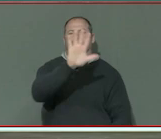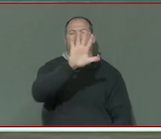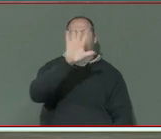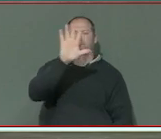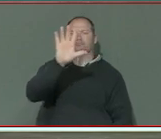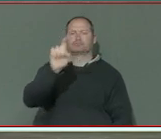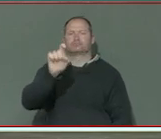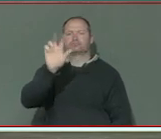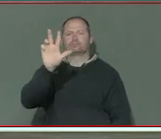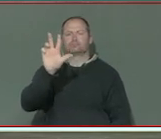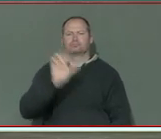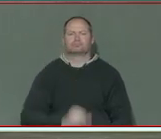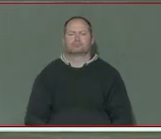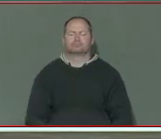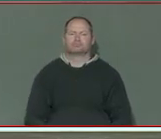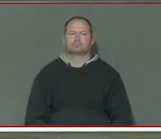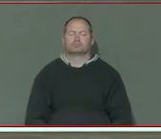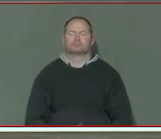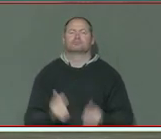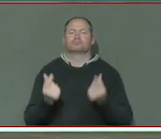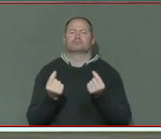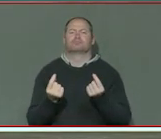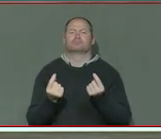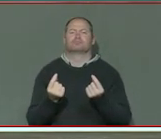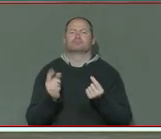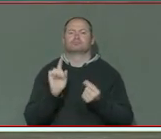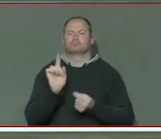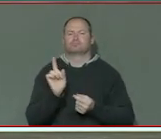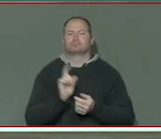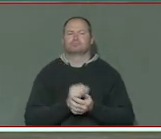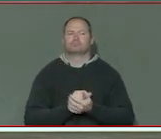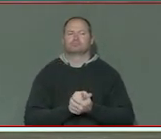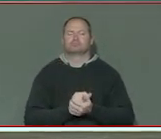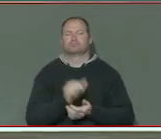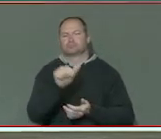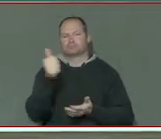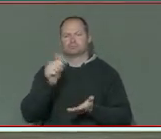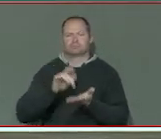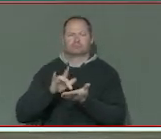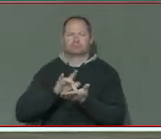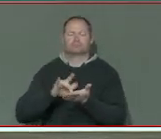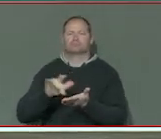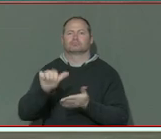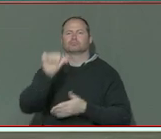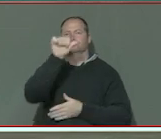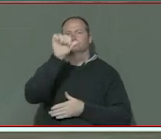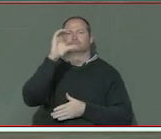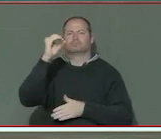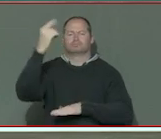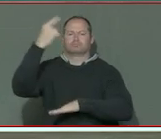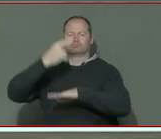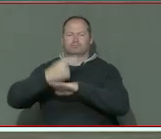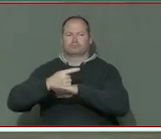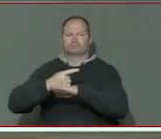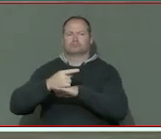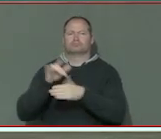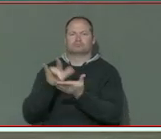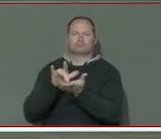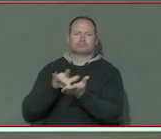55.8. What we can do is we can do the other calculation, the 60 days, the 4,600,